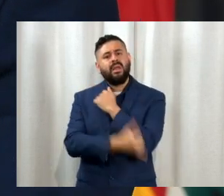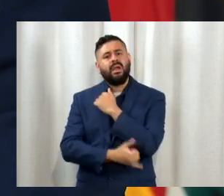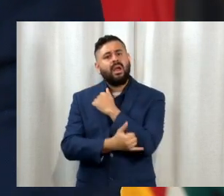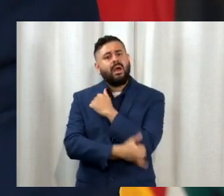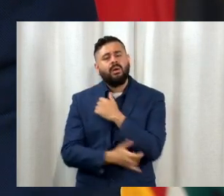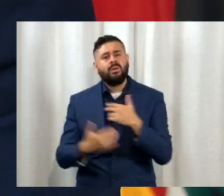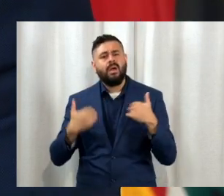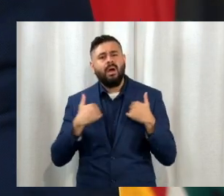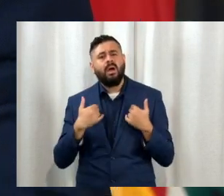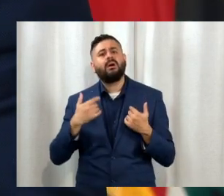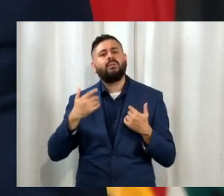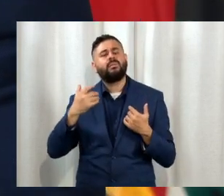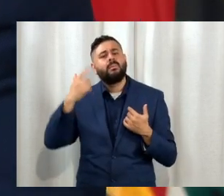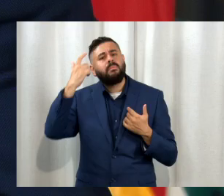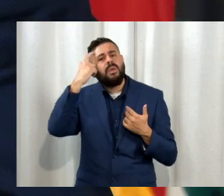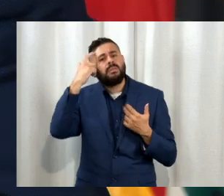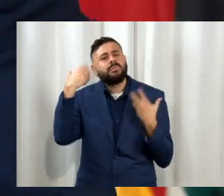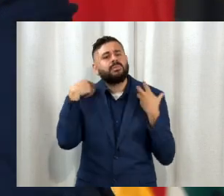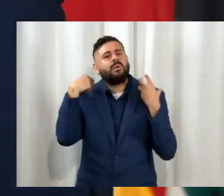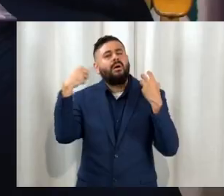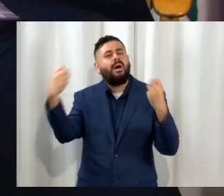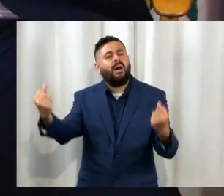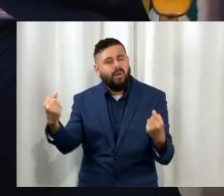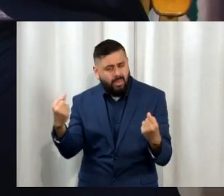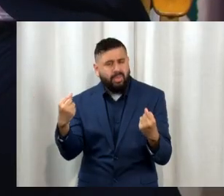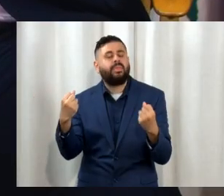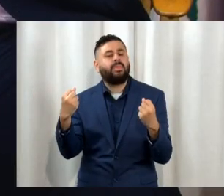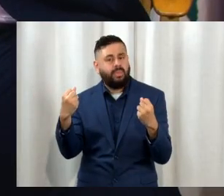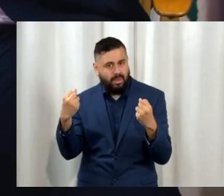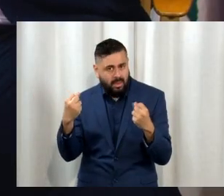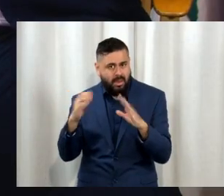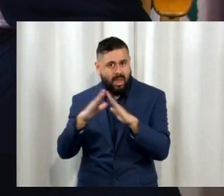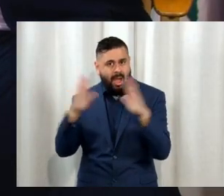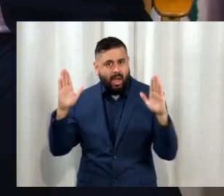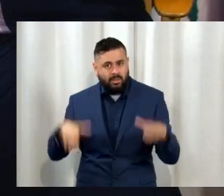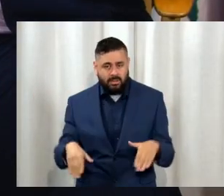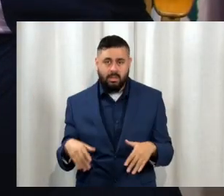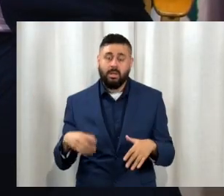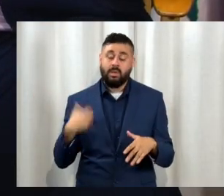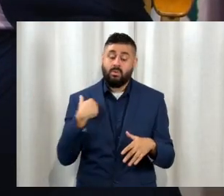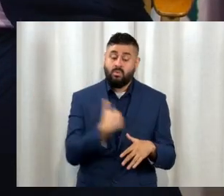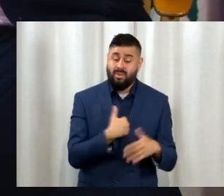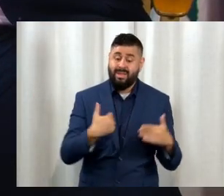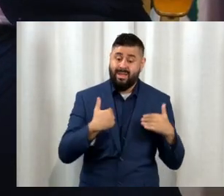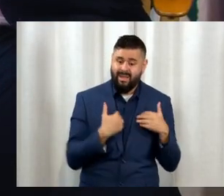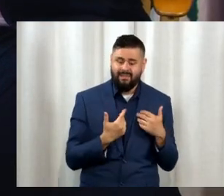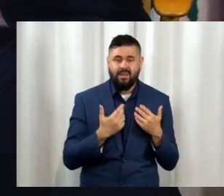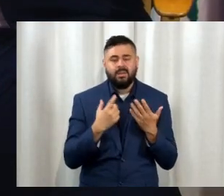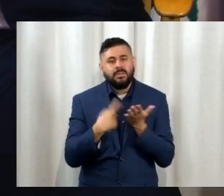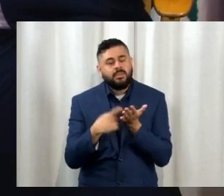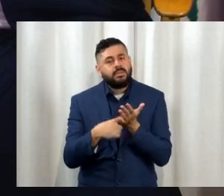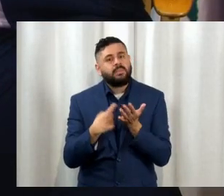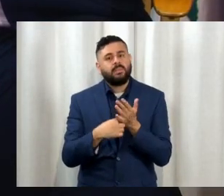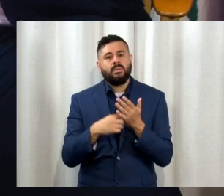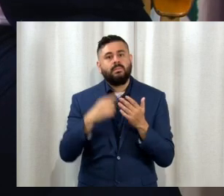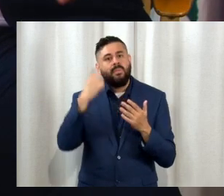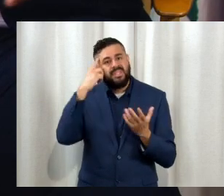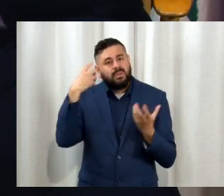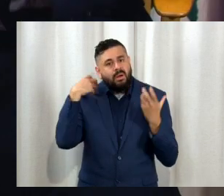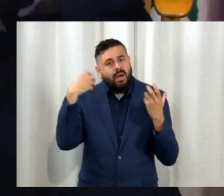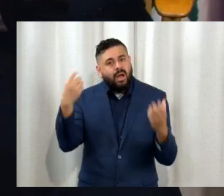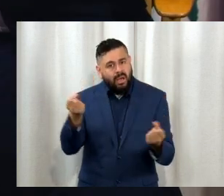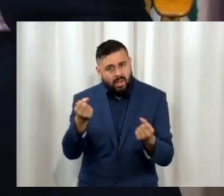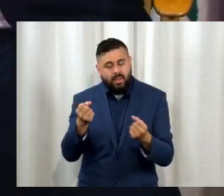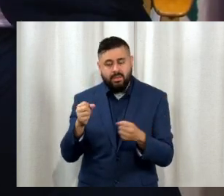recuperative care, which will be incredibly helpful. The states having big conversations about Mental Health Services Act reform, residential